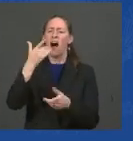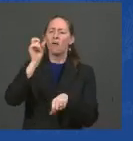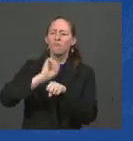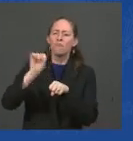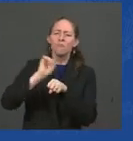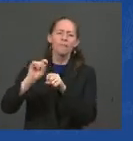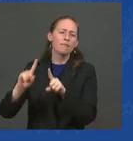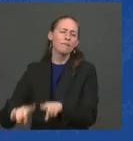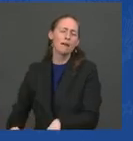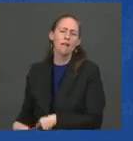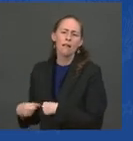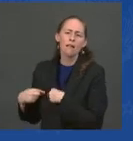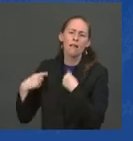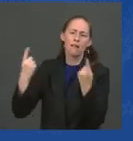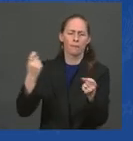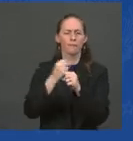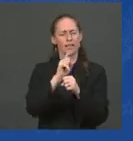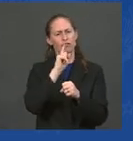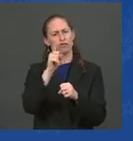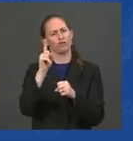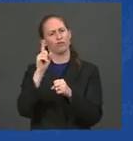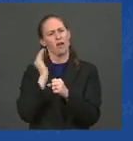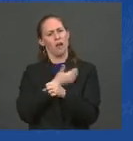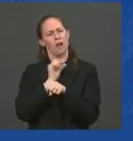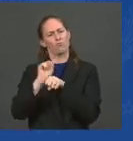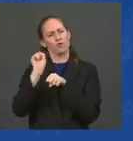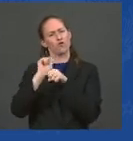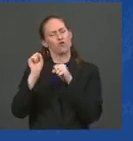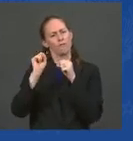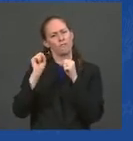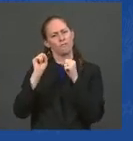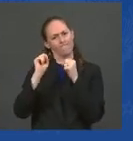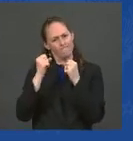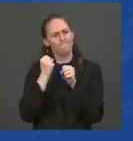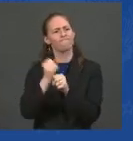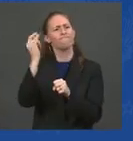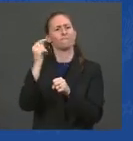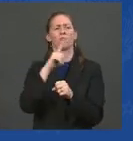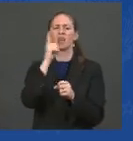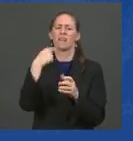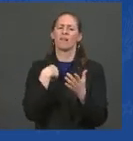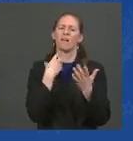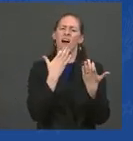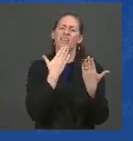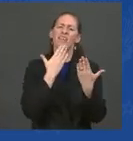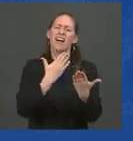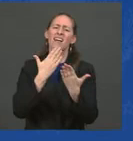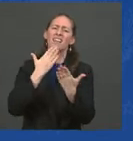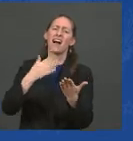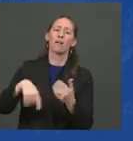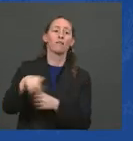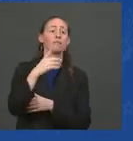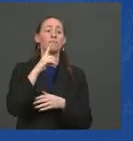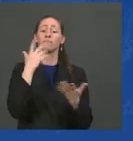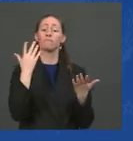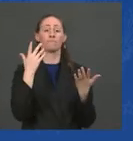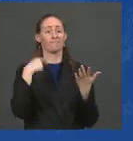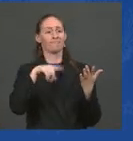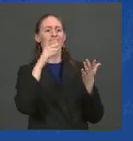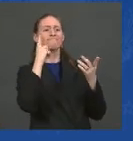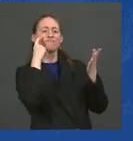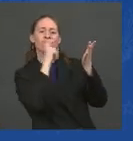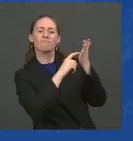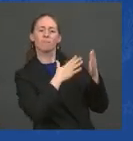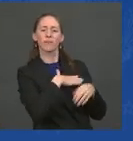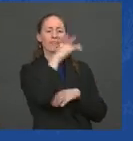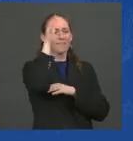successful. And there are no words I can ever use to thank the people of this state for giving both my father and I the honor to represent Connecticut in the halls of